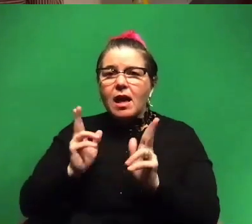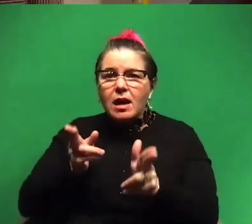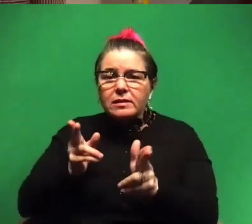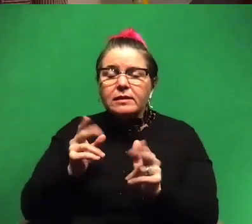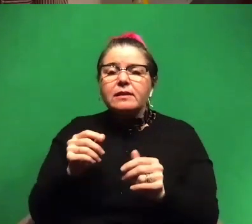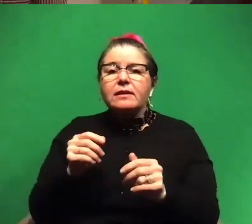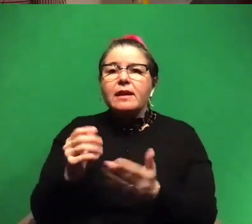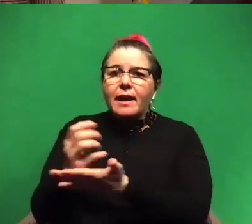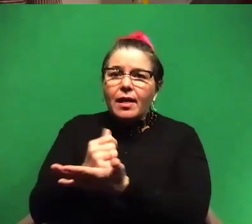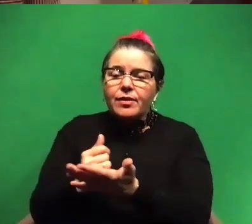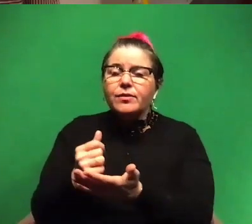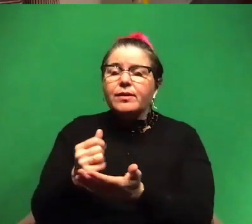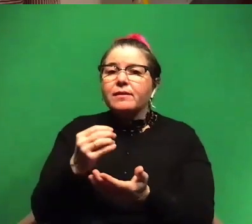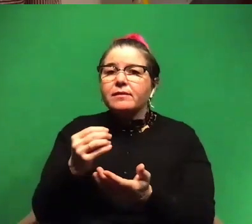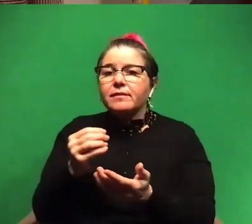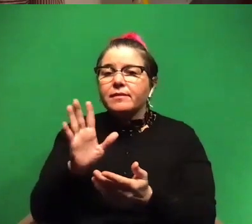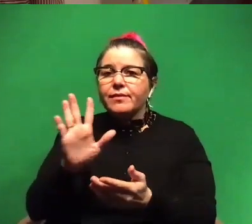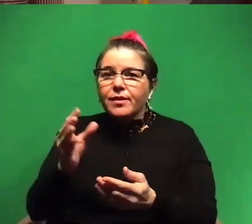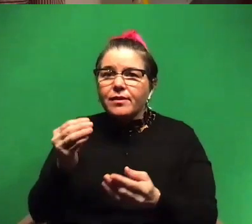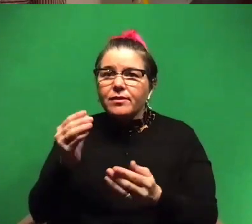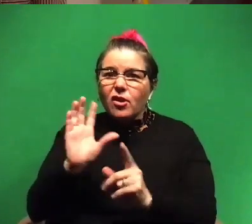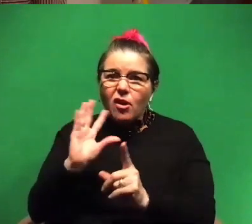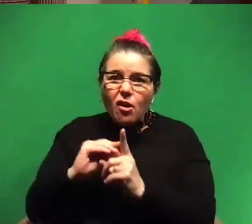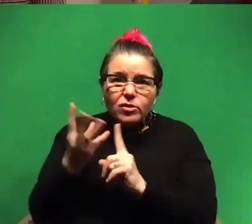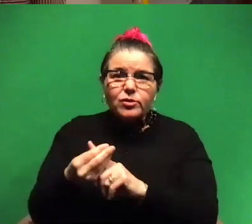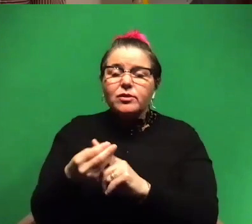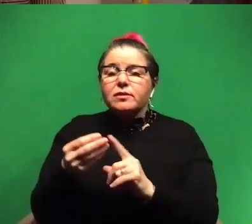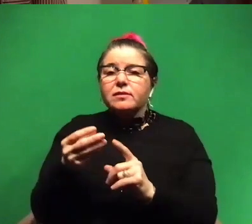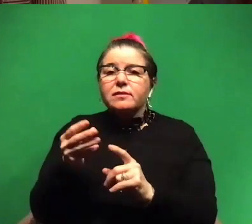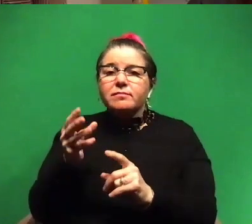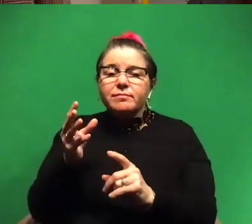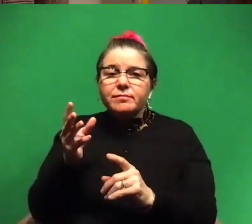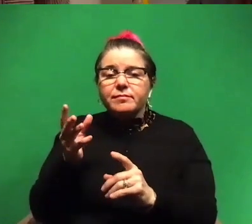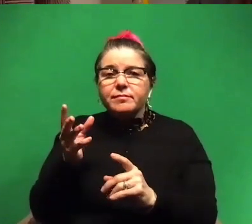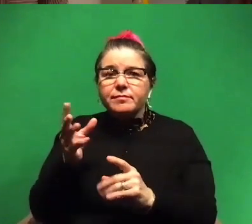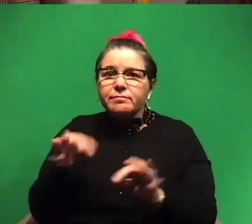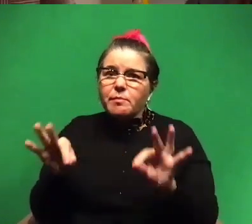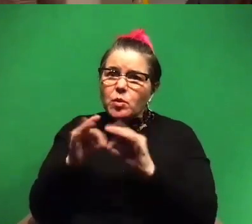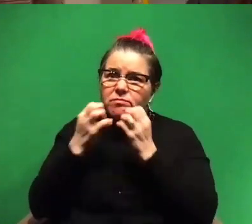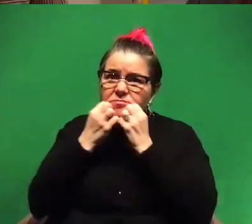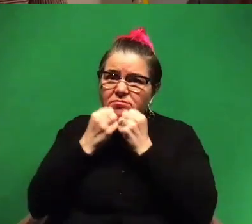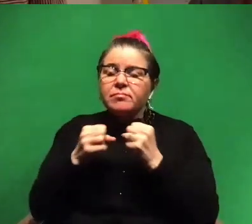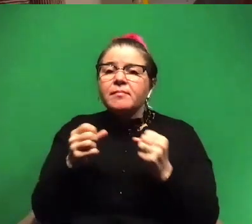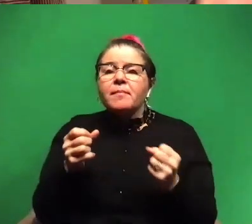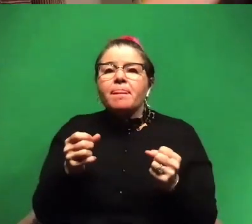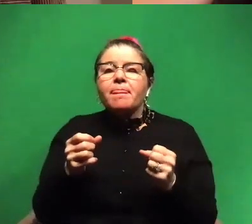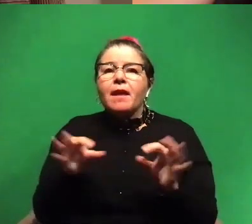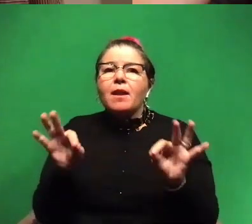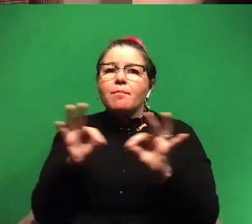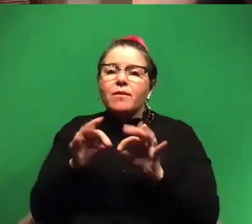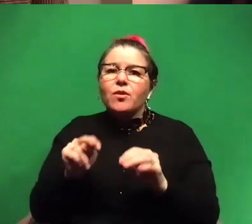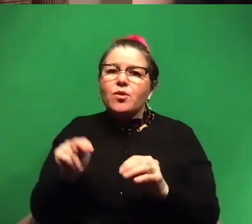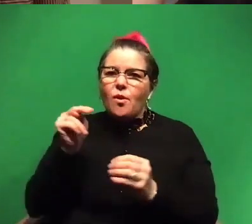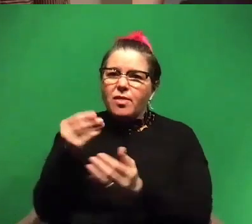and gathering practices for their cultural, it's culturally important, and it's also really important for northern